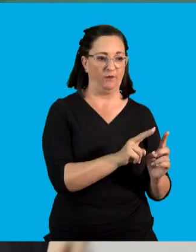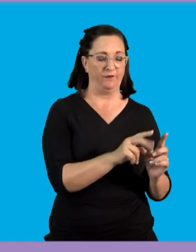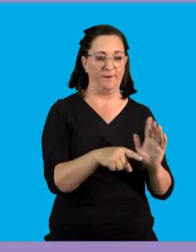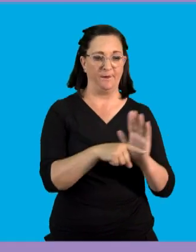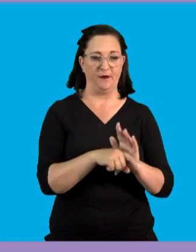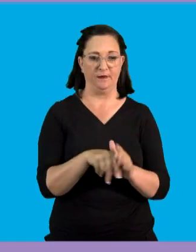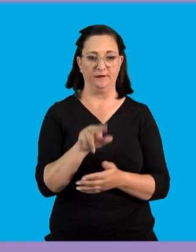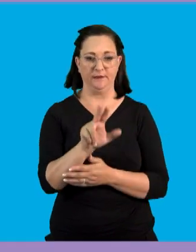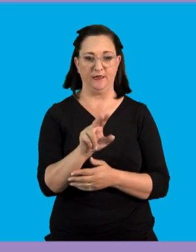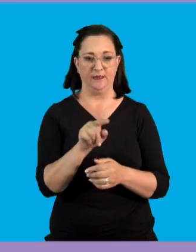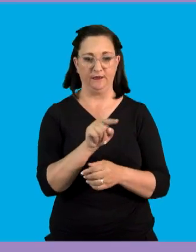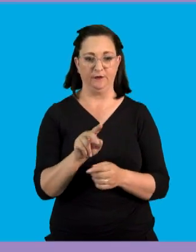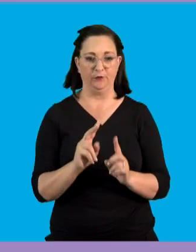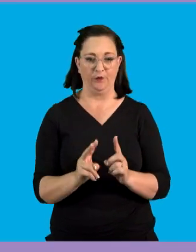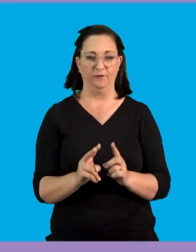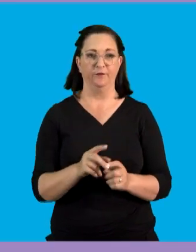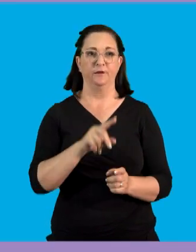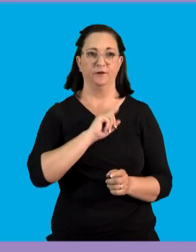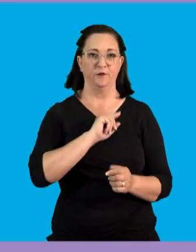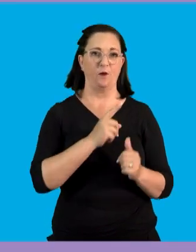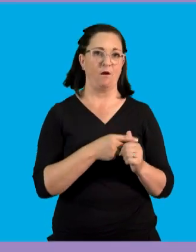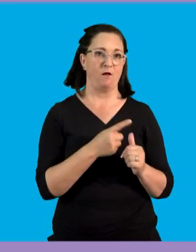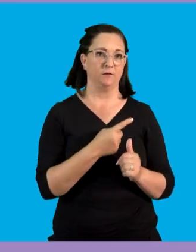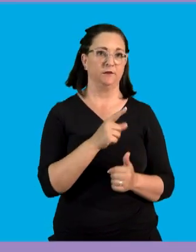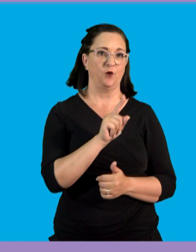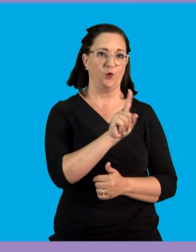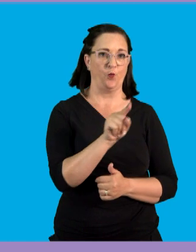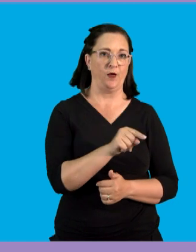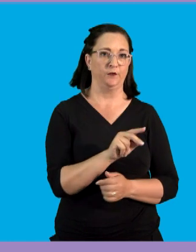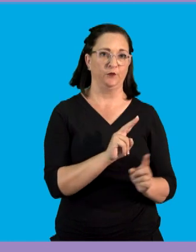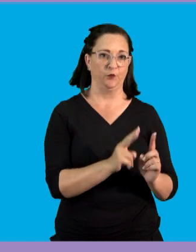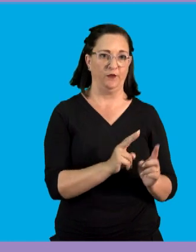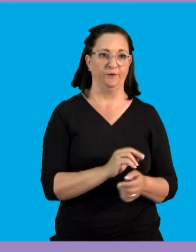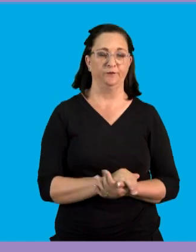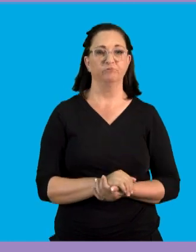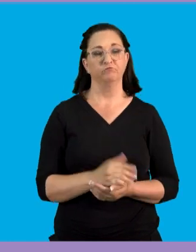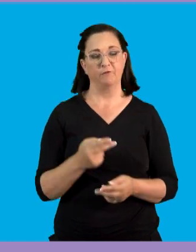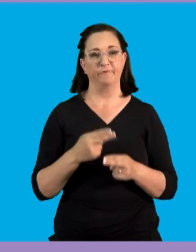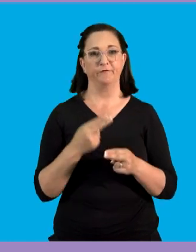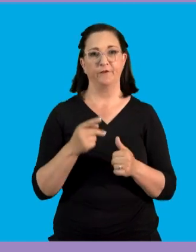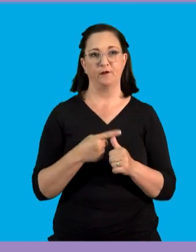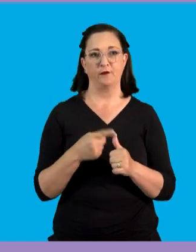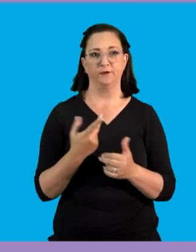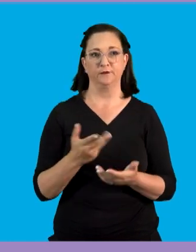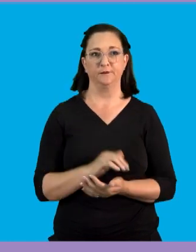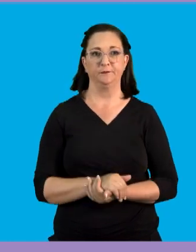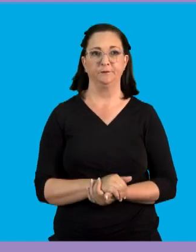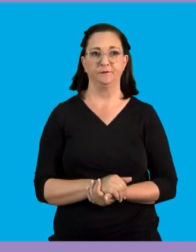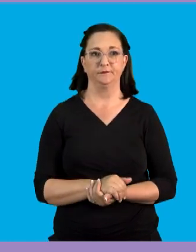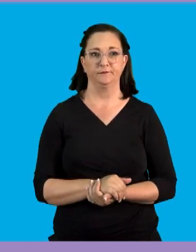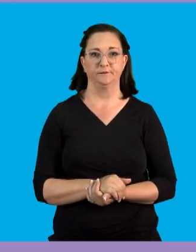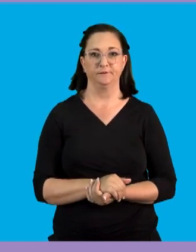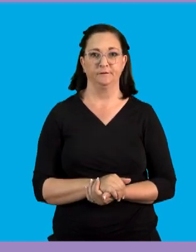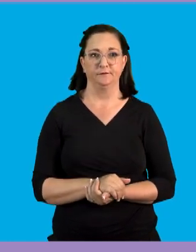9/12 minus 8/12? That gives us 1/12. And that is our final